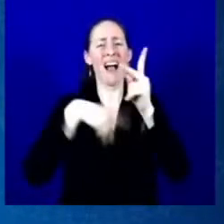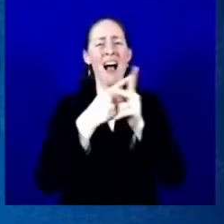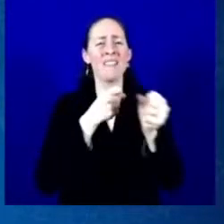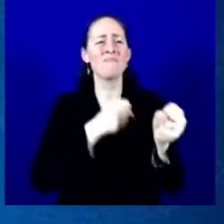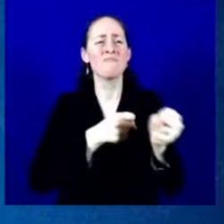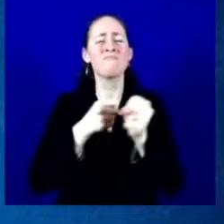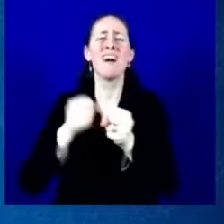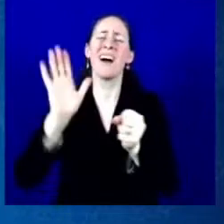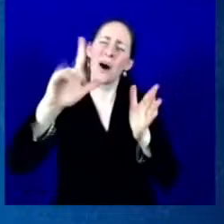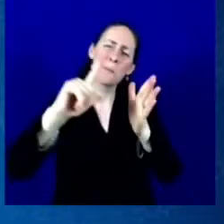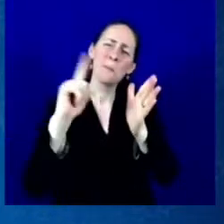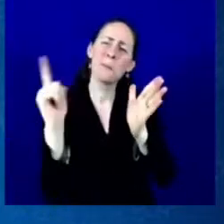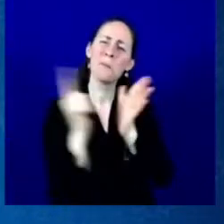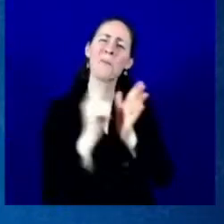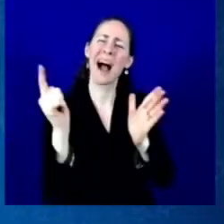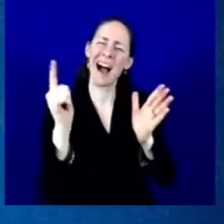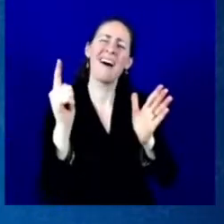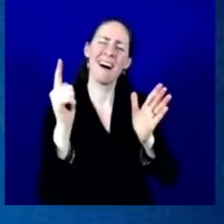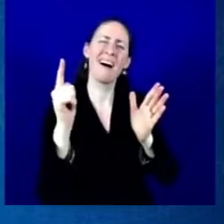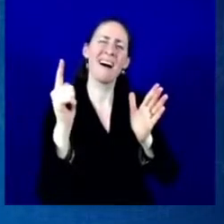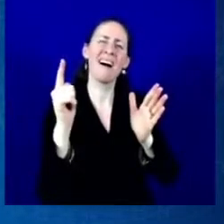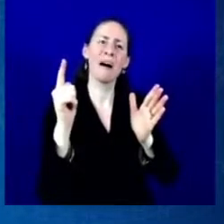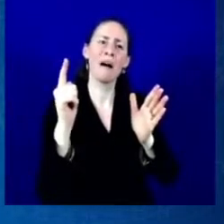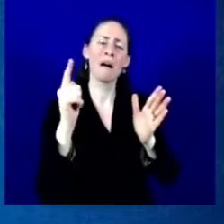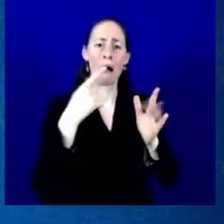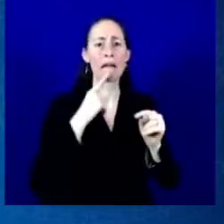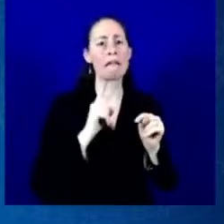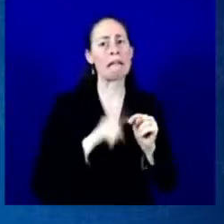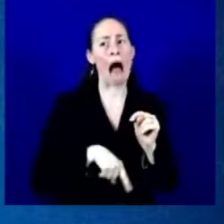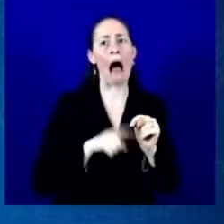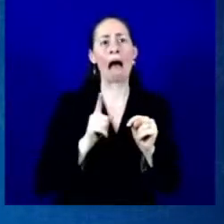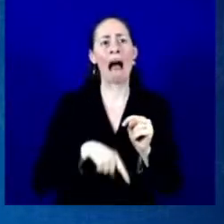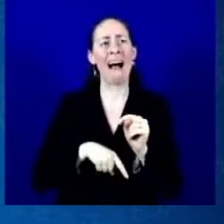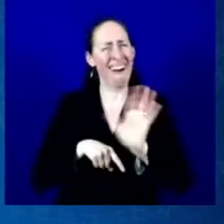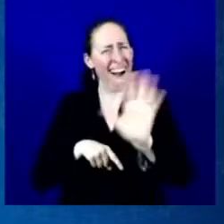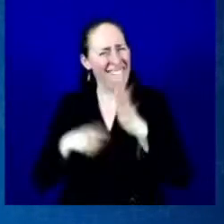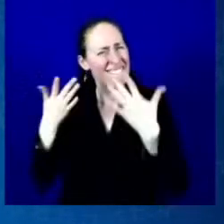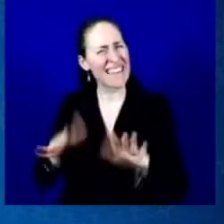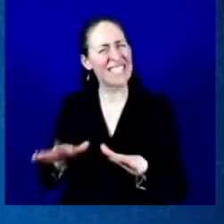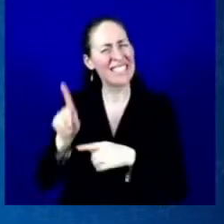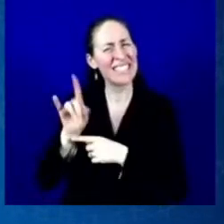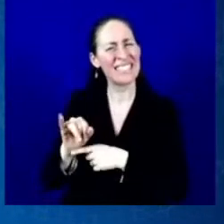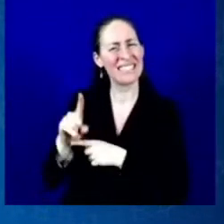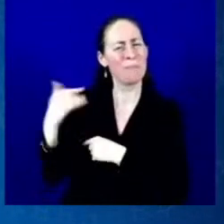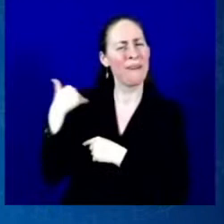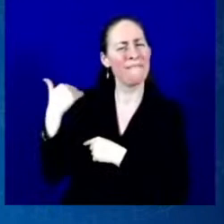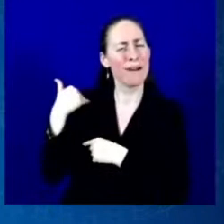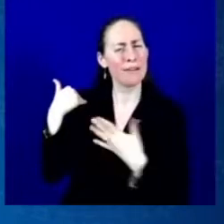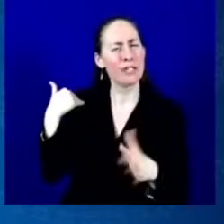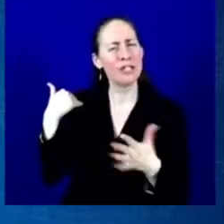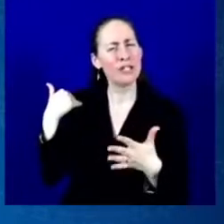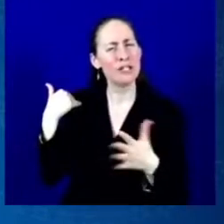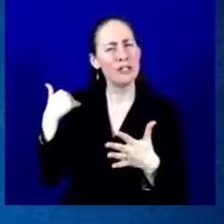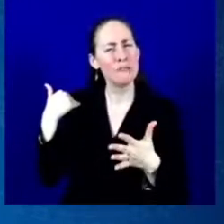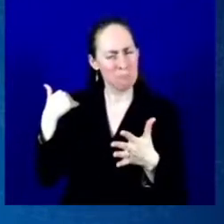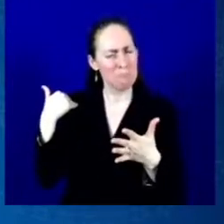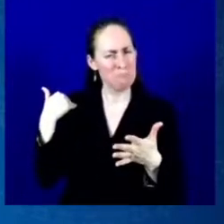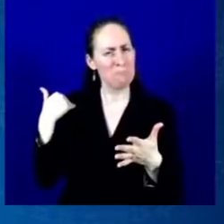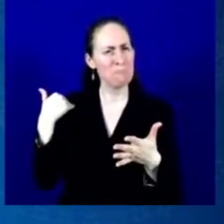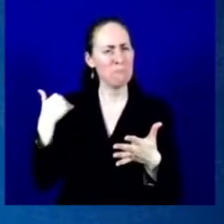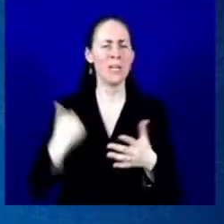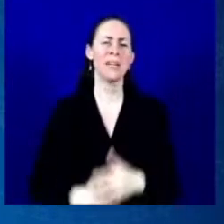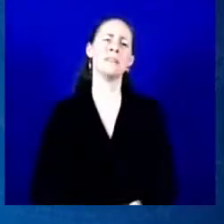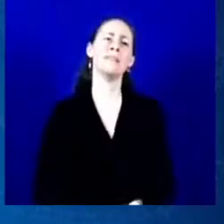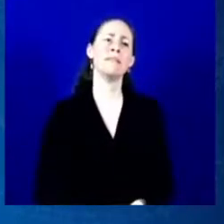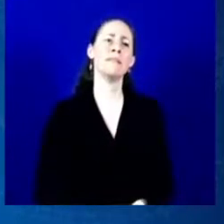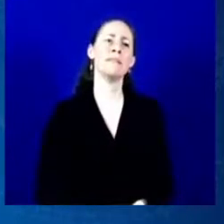tell me it can't be done. We did it before and it worked. Talk to most responsible gun owners and hunters. They'll